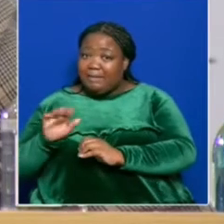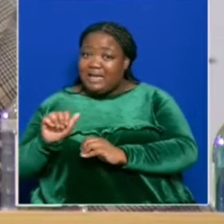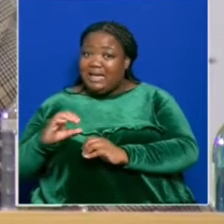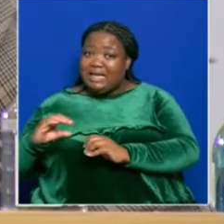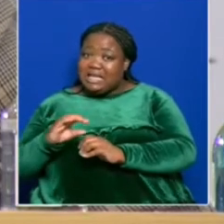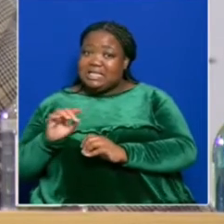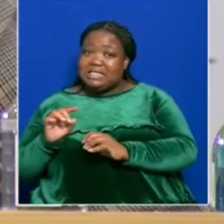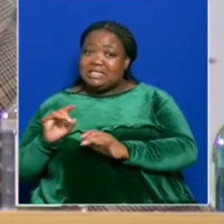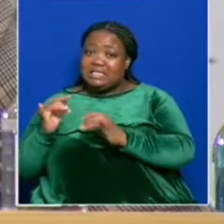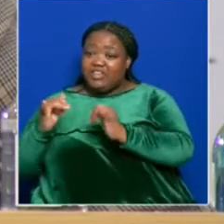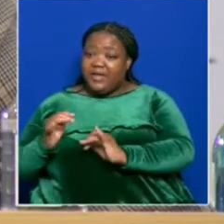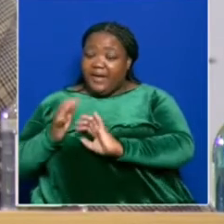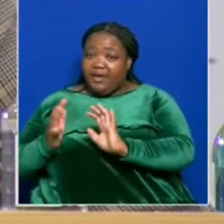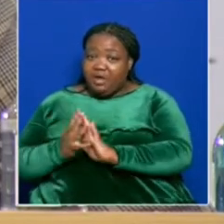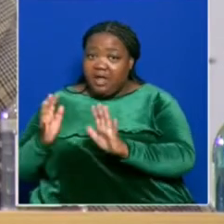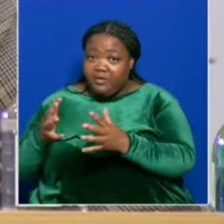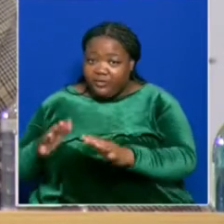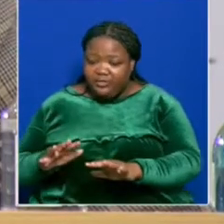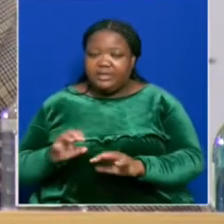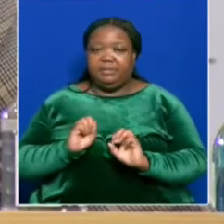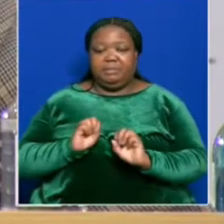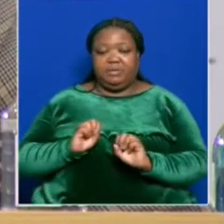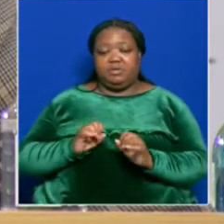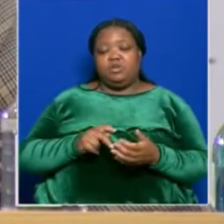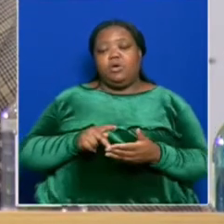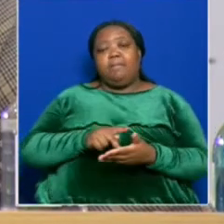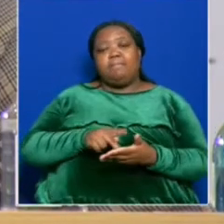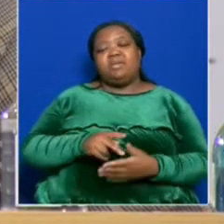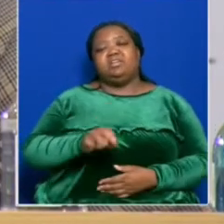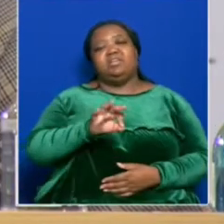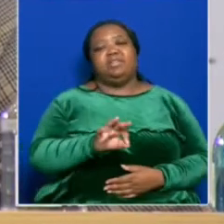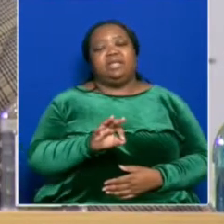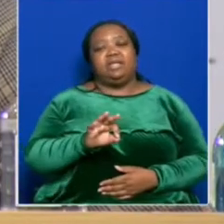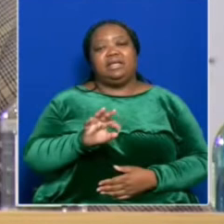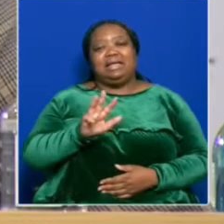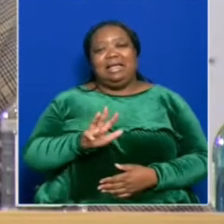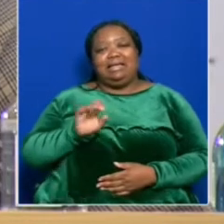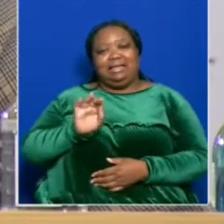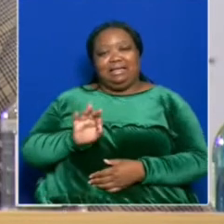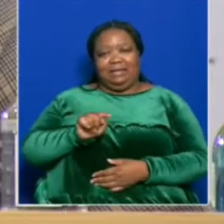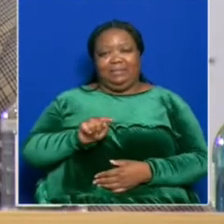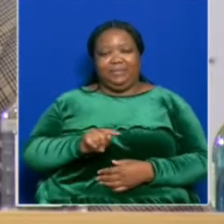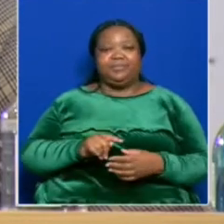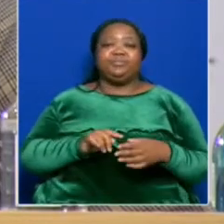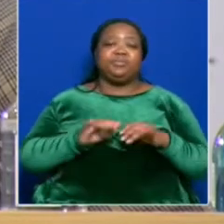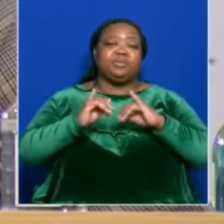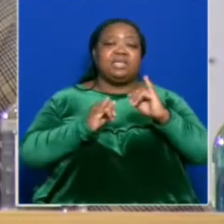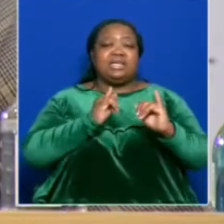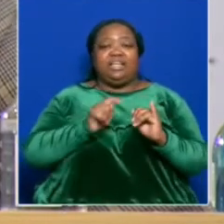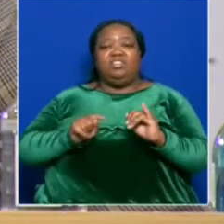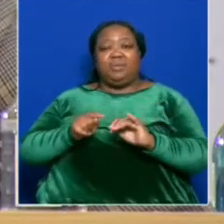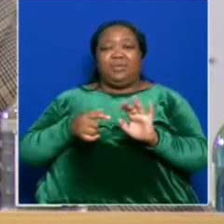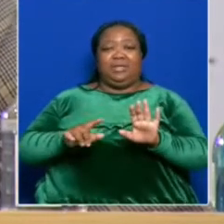stage, Chair, I want to take you through is on page 393. On 393, on 11.7,